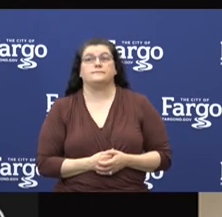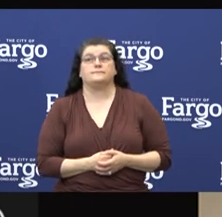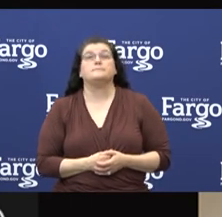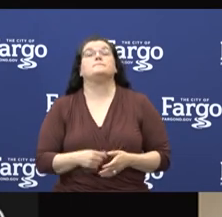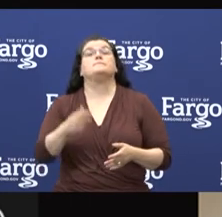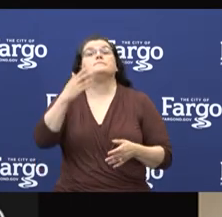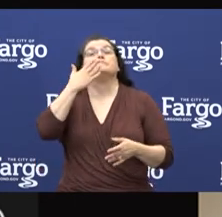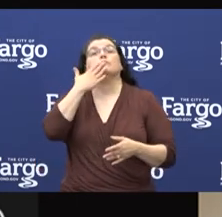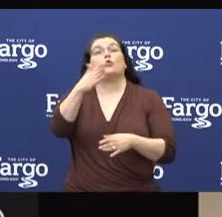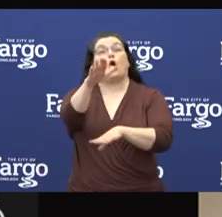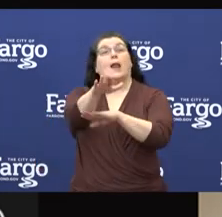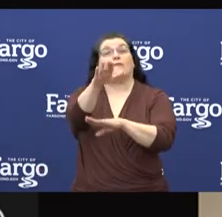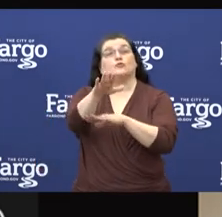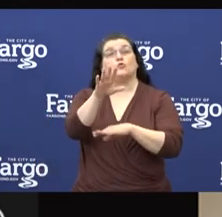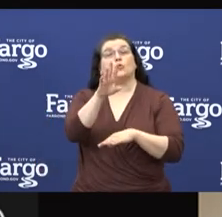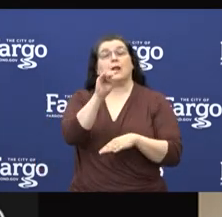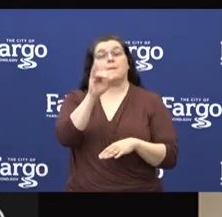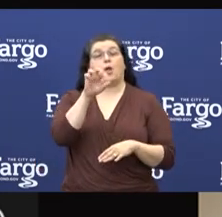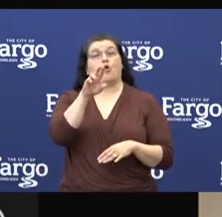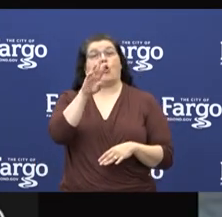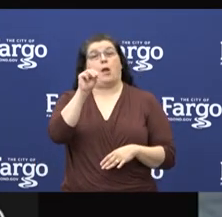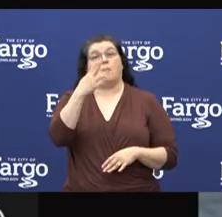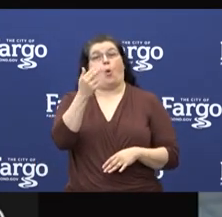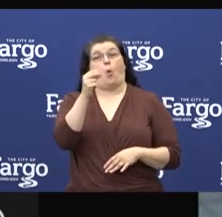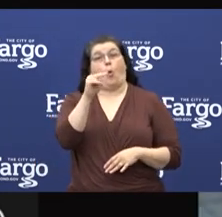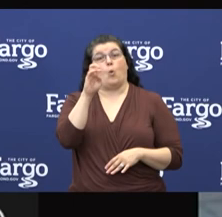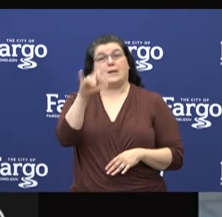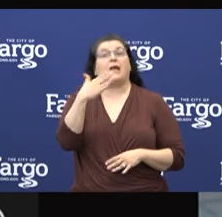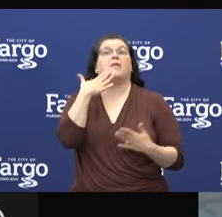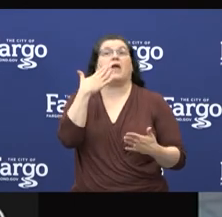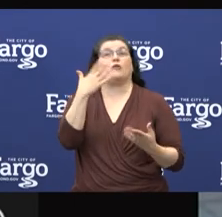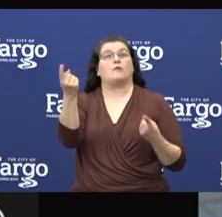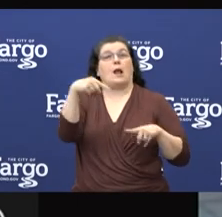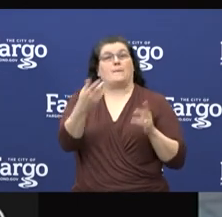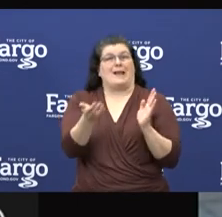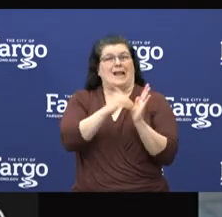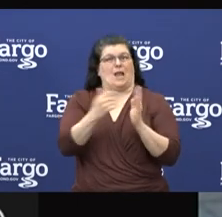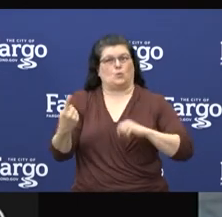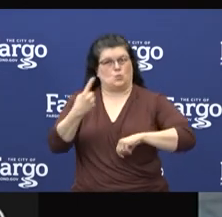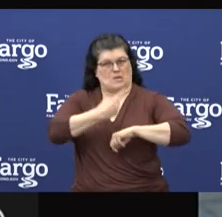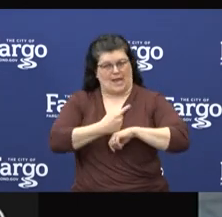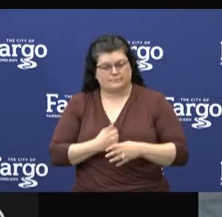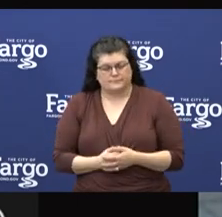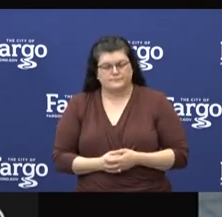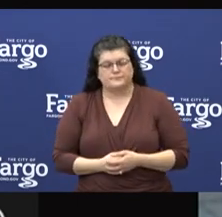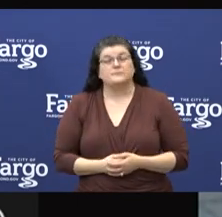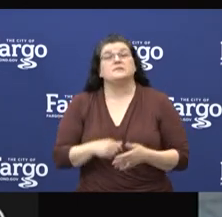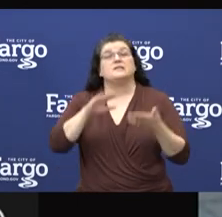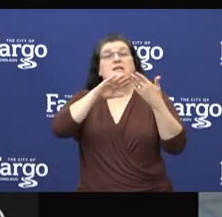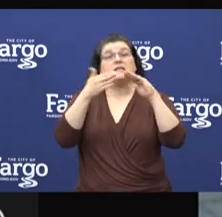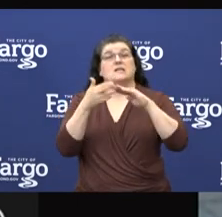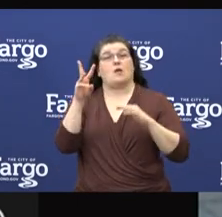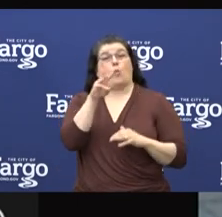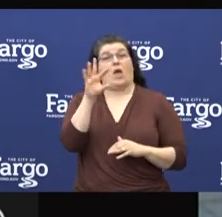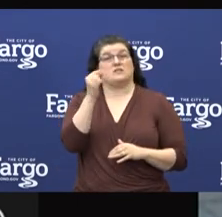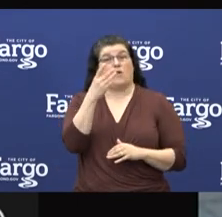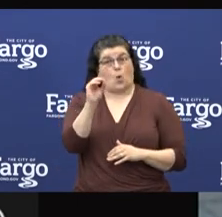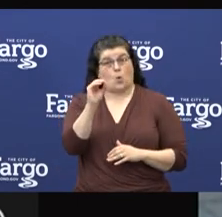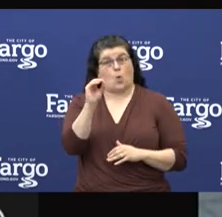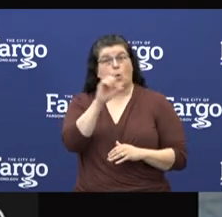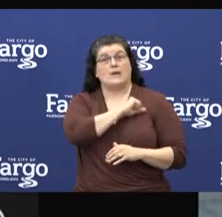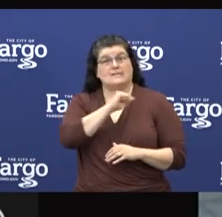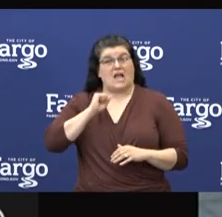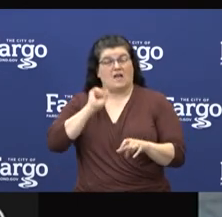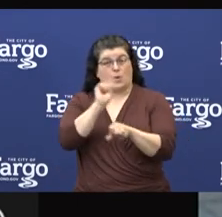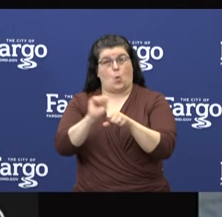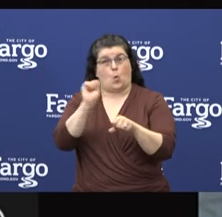Good afternoon, Mayor Mahoney, and thank you for inviting us to be back with you today. The City of West Fargo staff has been working from home since late